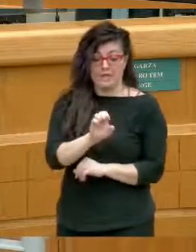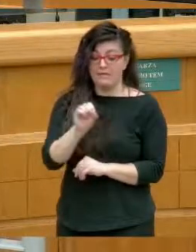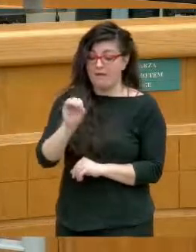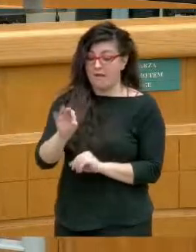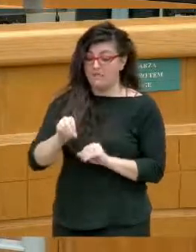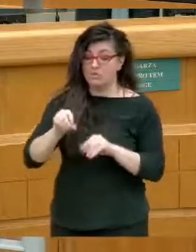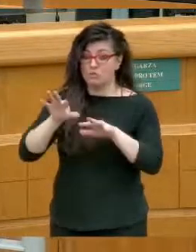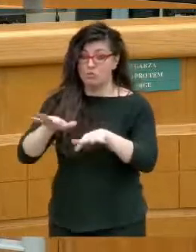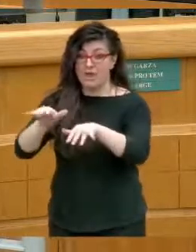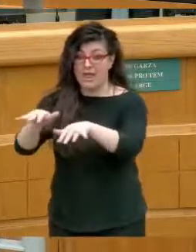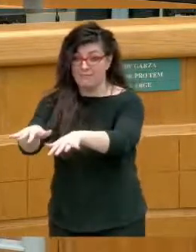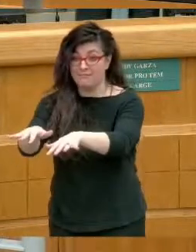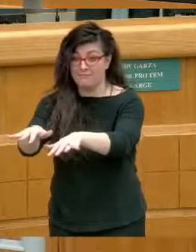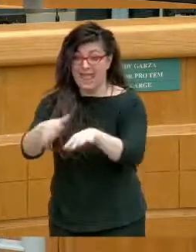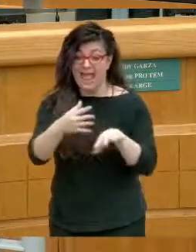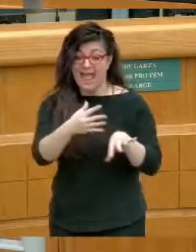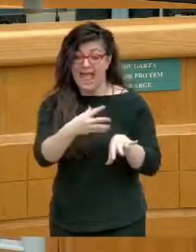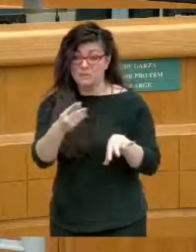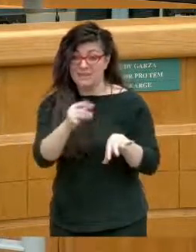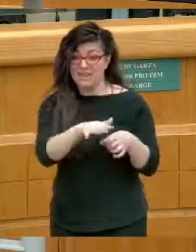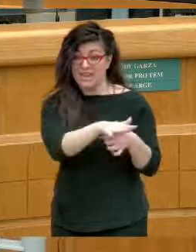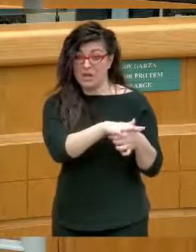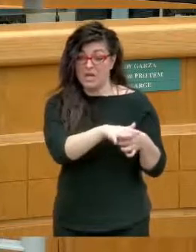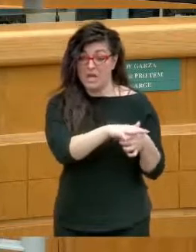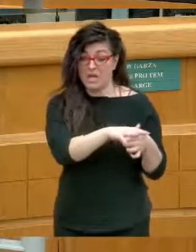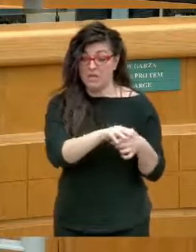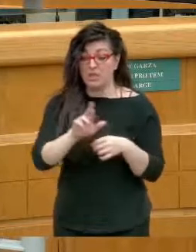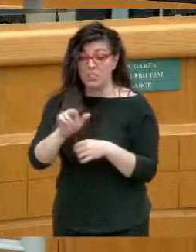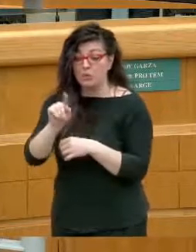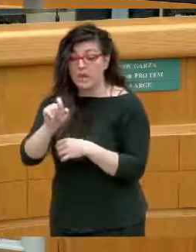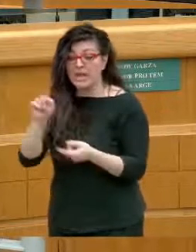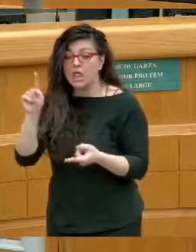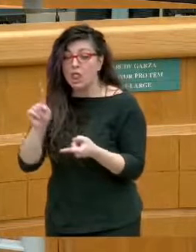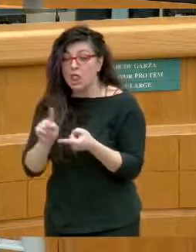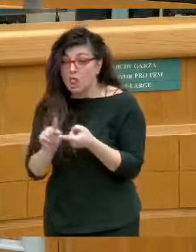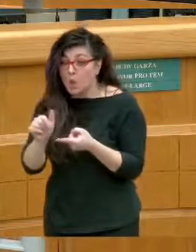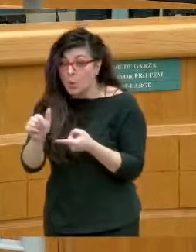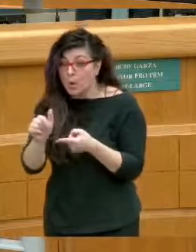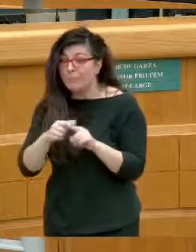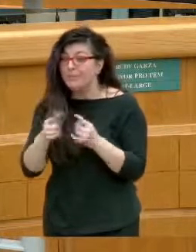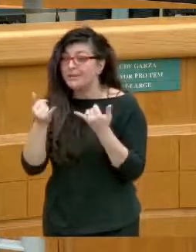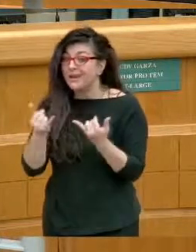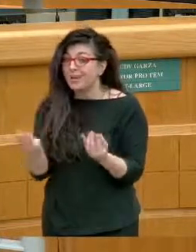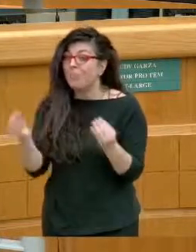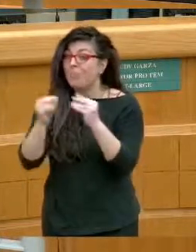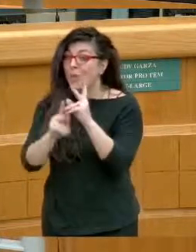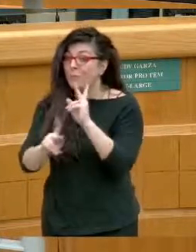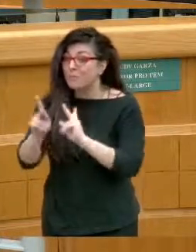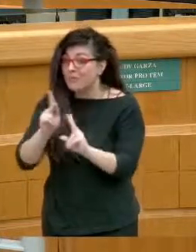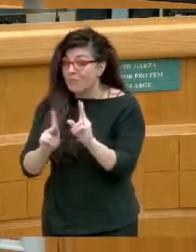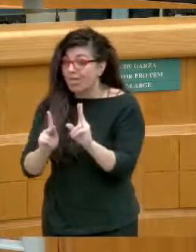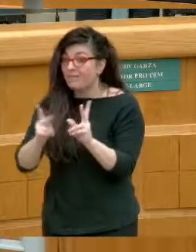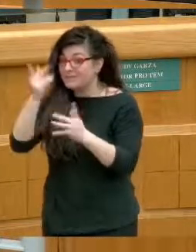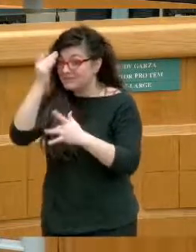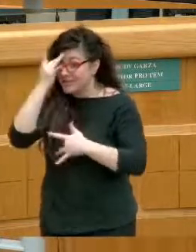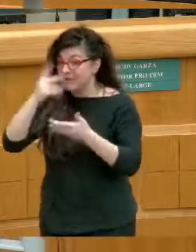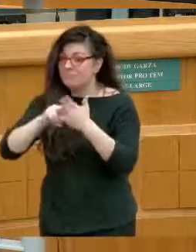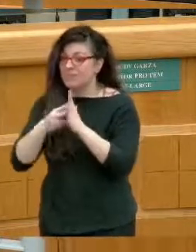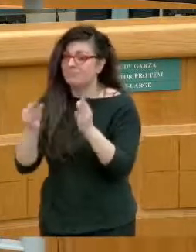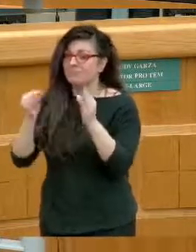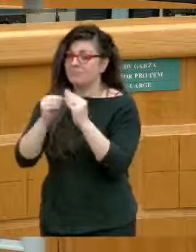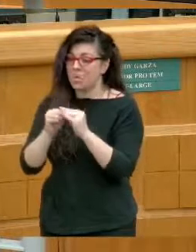outside of the outbreak area, it's not as high, but there's more people that have it, so we're still seeing an elevated number of cases.